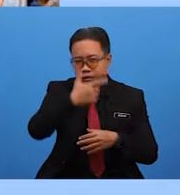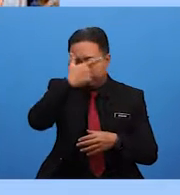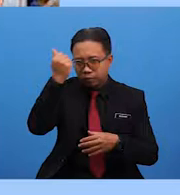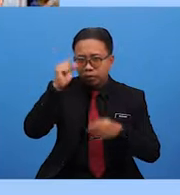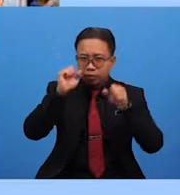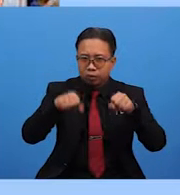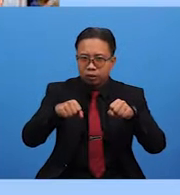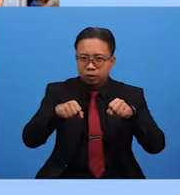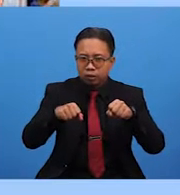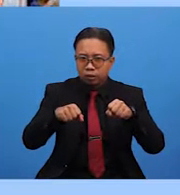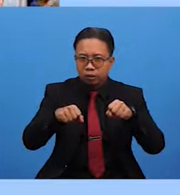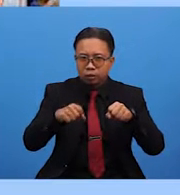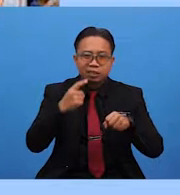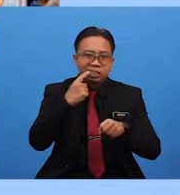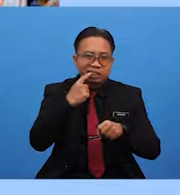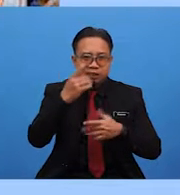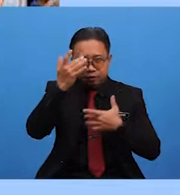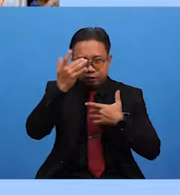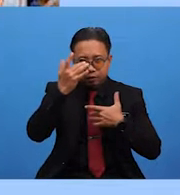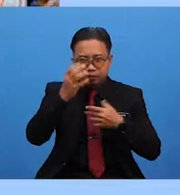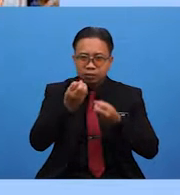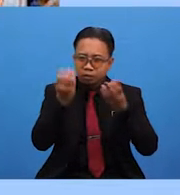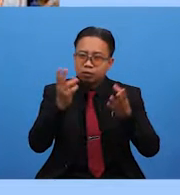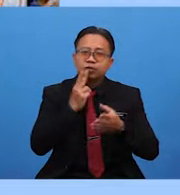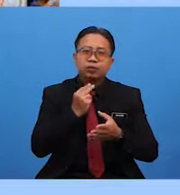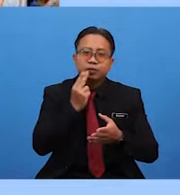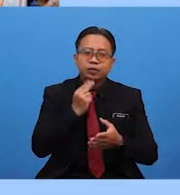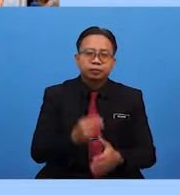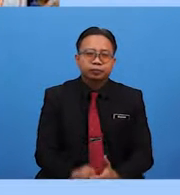get toothache from too much sugar.